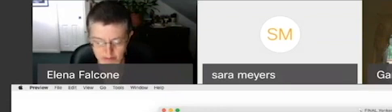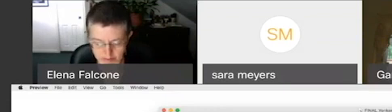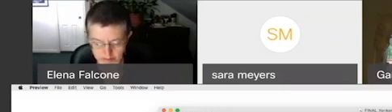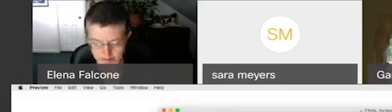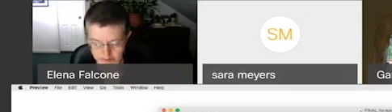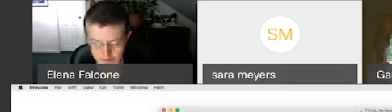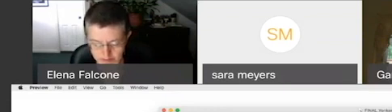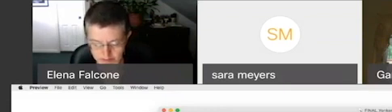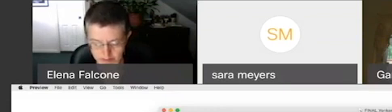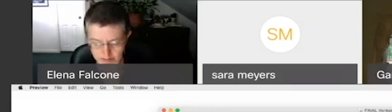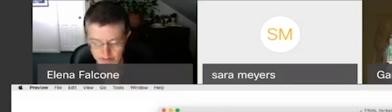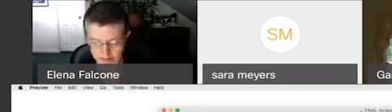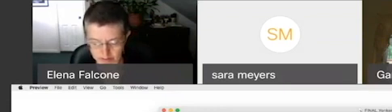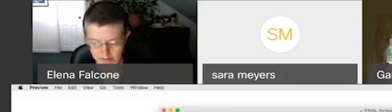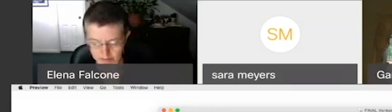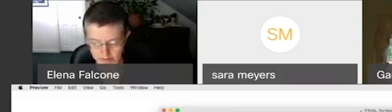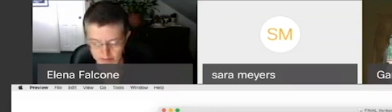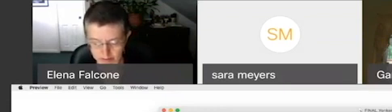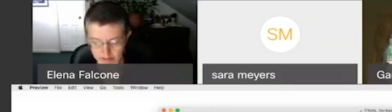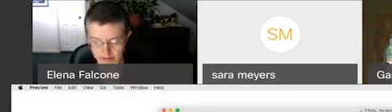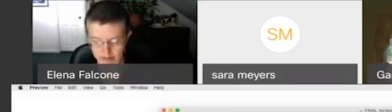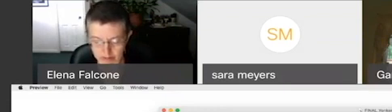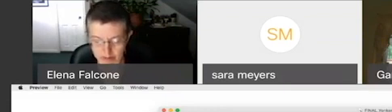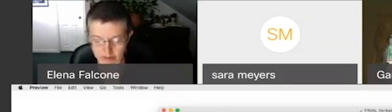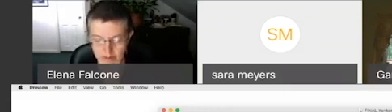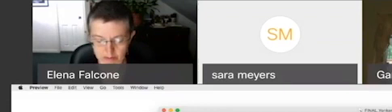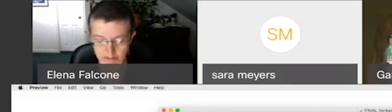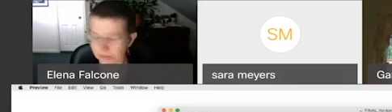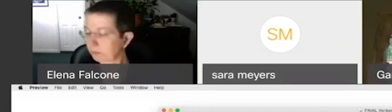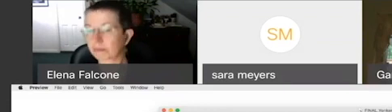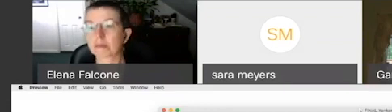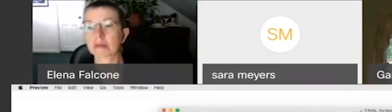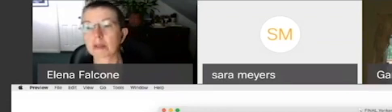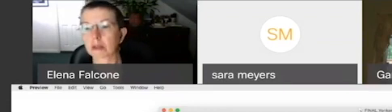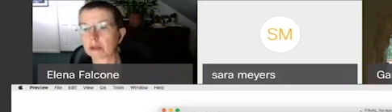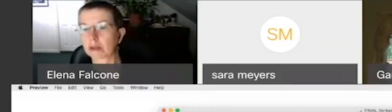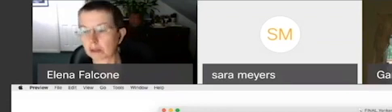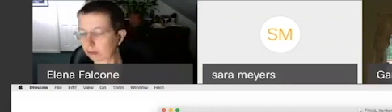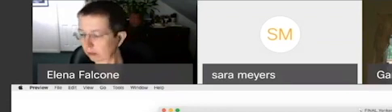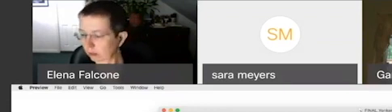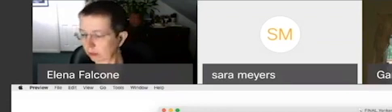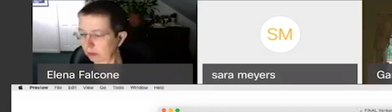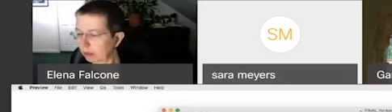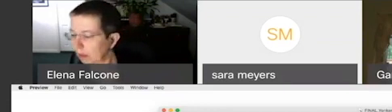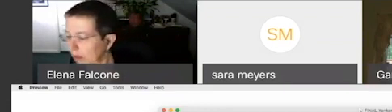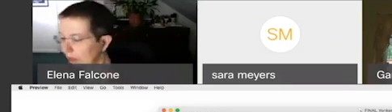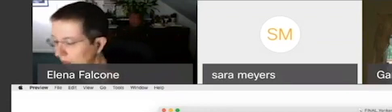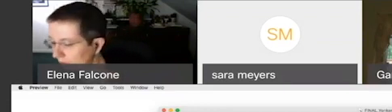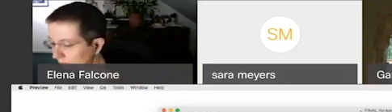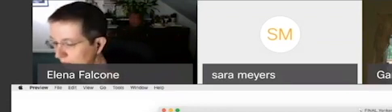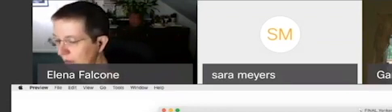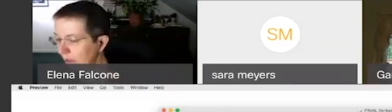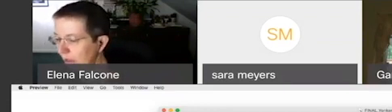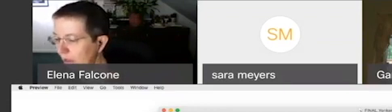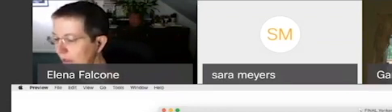what we're going to do about this, because you can't get Medicaid services until you're on Medicaid. But if you got a penalty, you know, if you transferred assets, then you